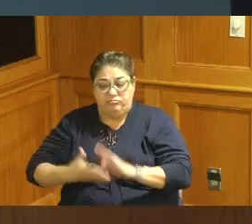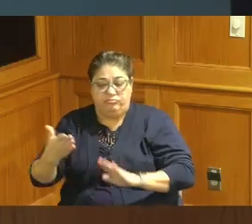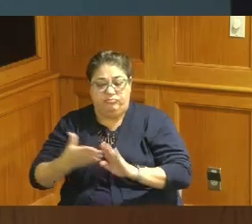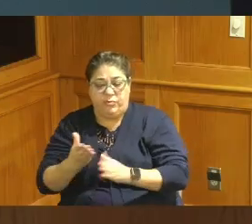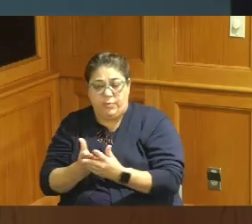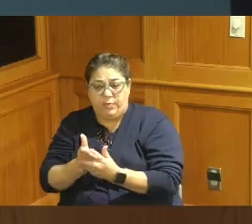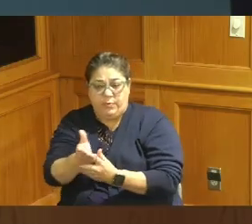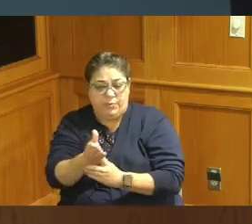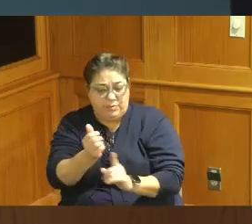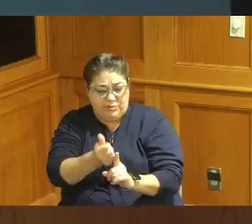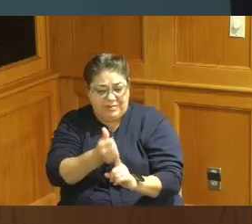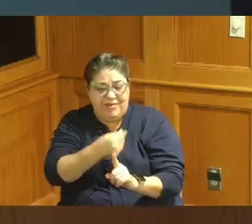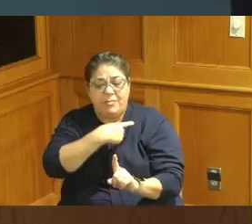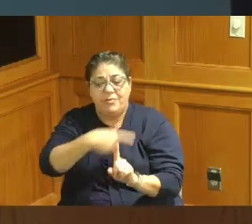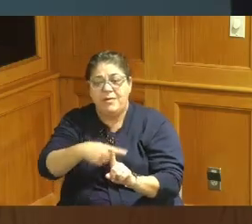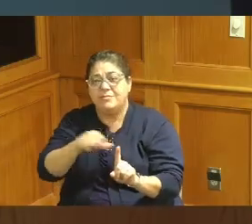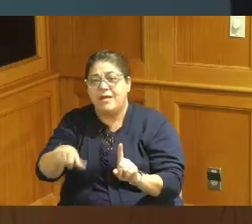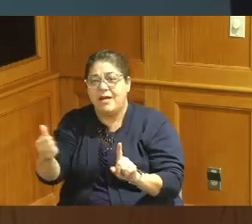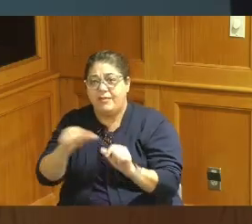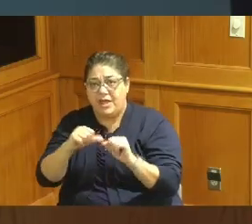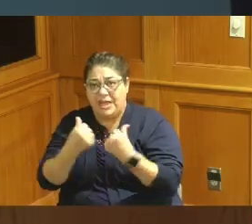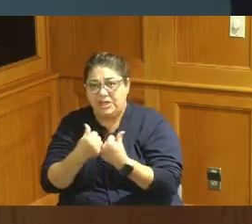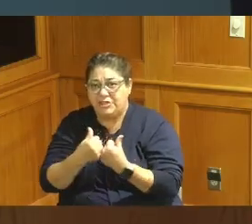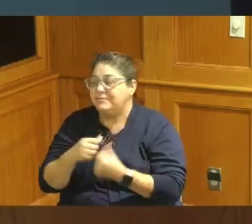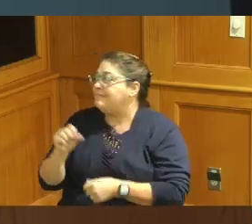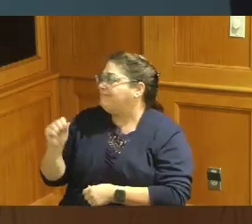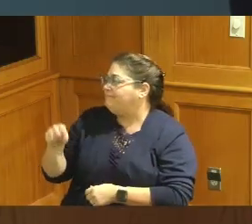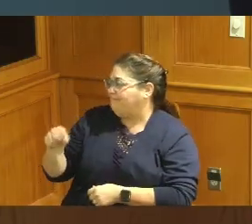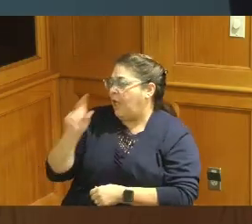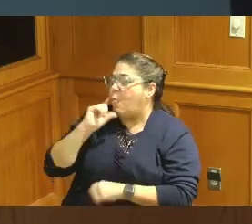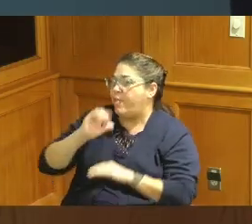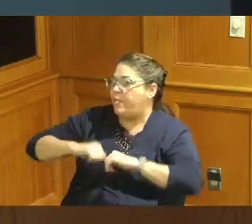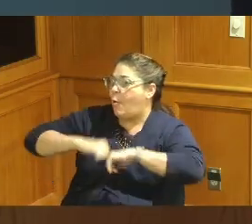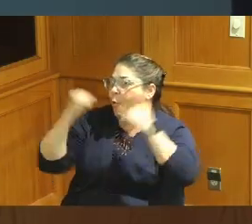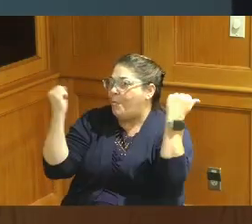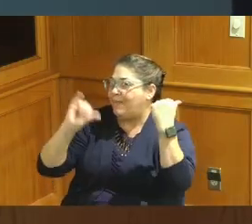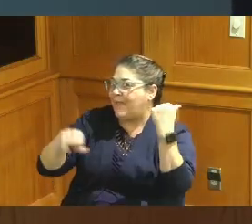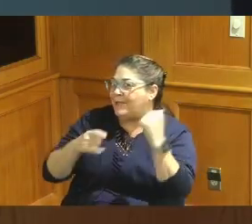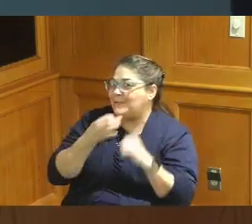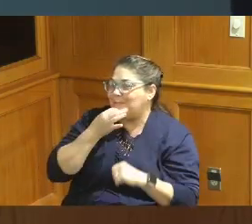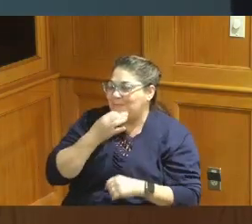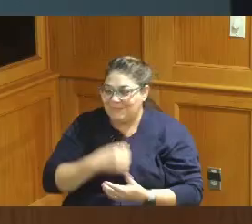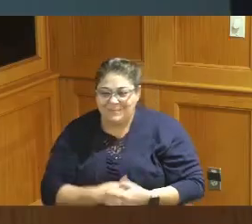through yourselves and other agencies. Correct, yes, Okay. and I will dig into that here in just one moment.